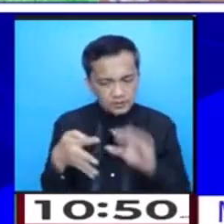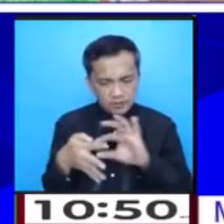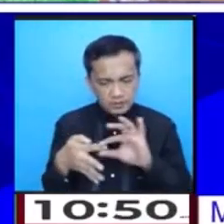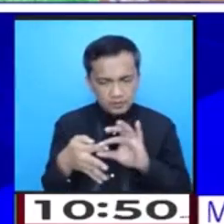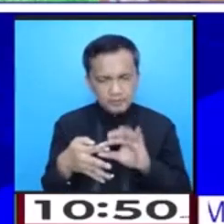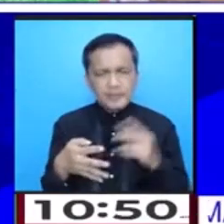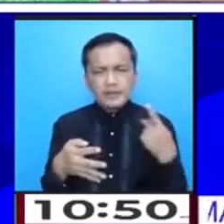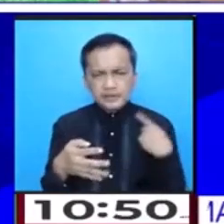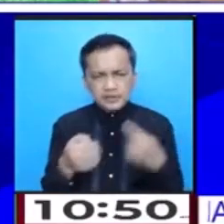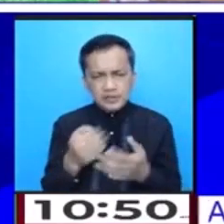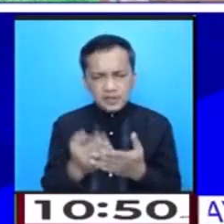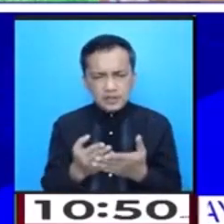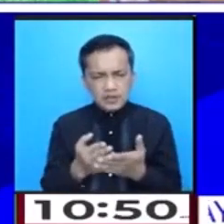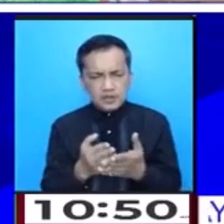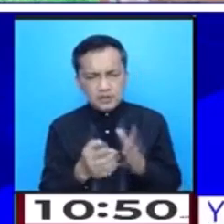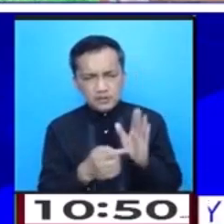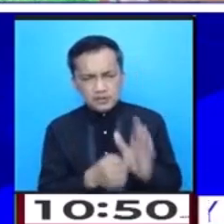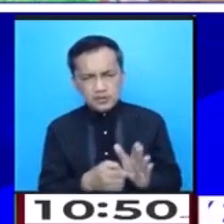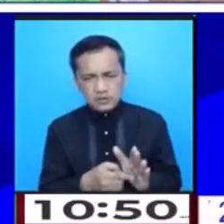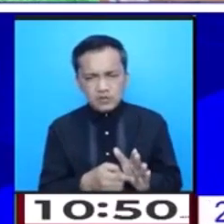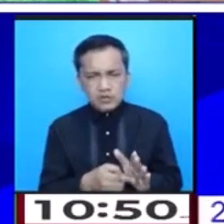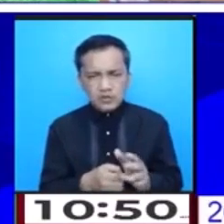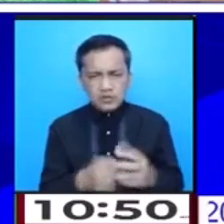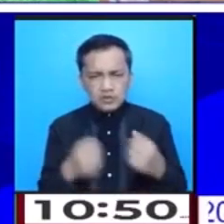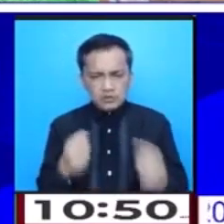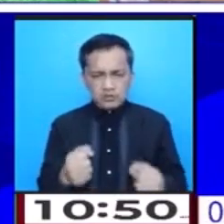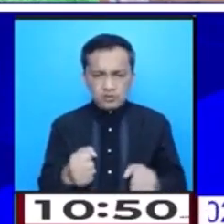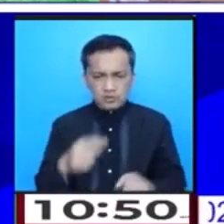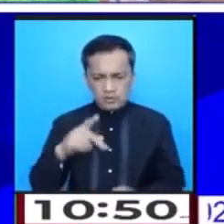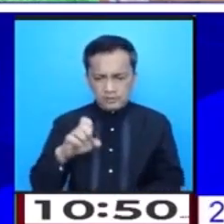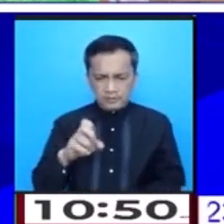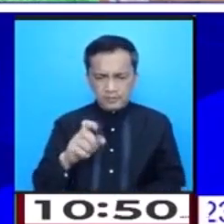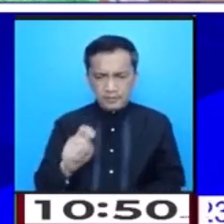strong pent-up demand, right? Are there indications that